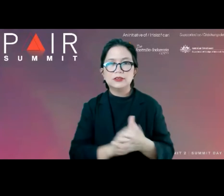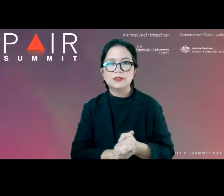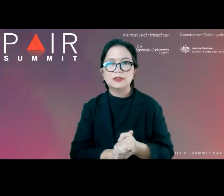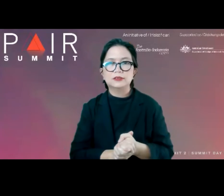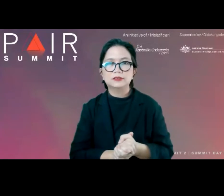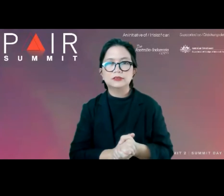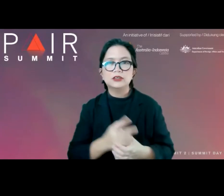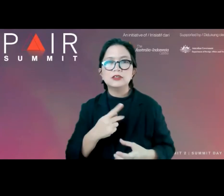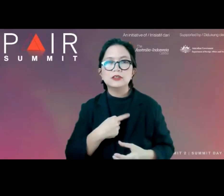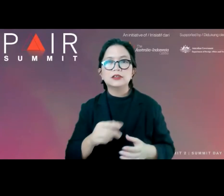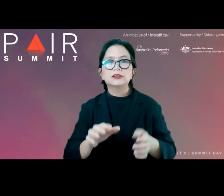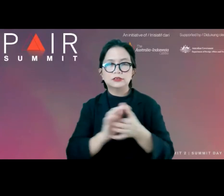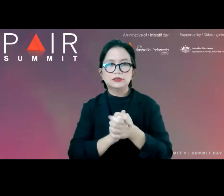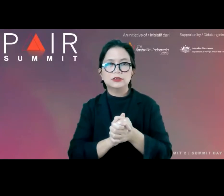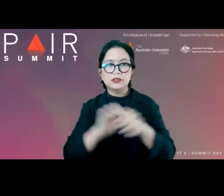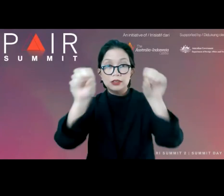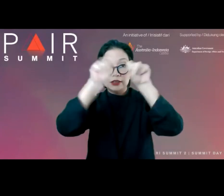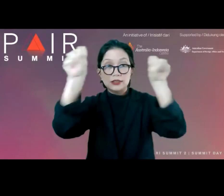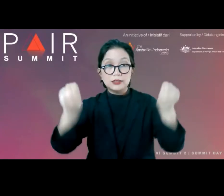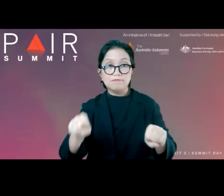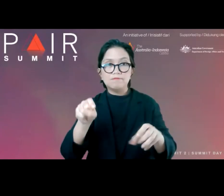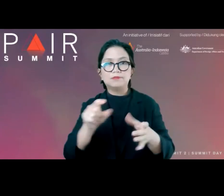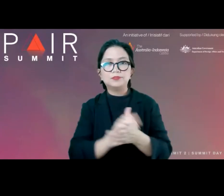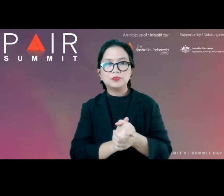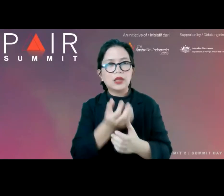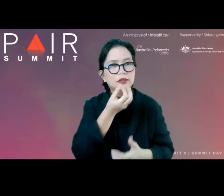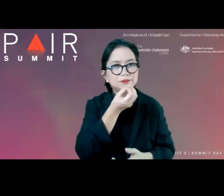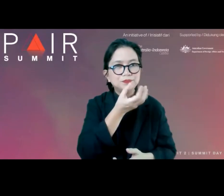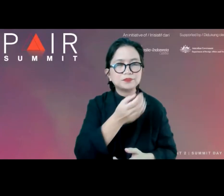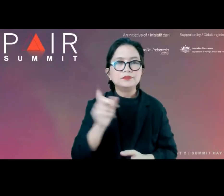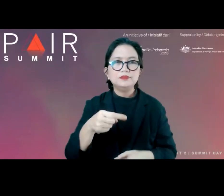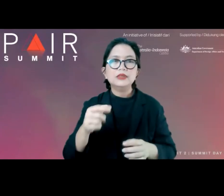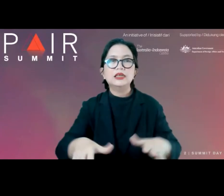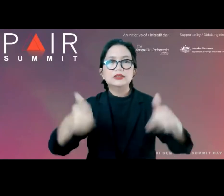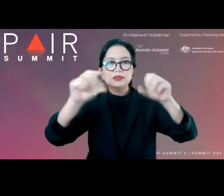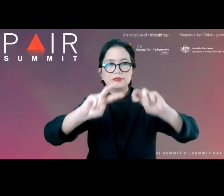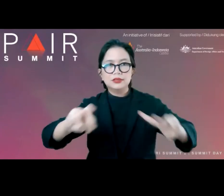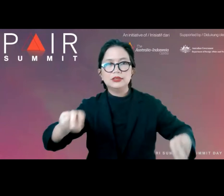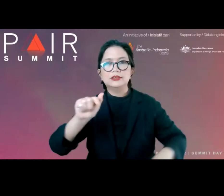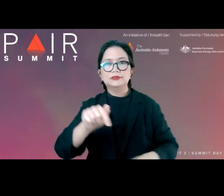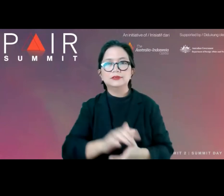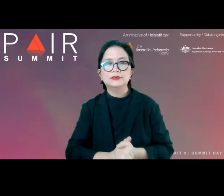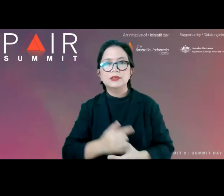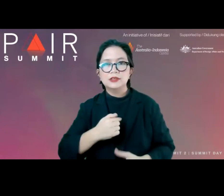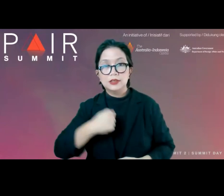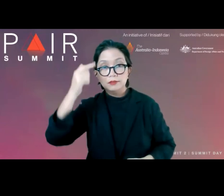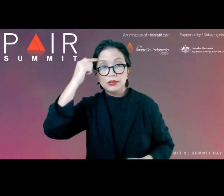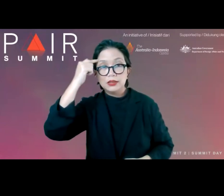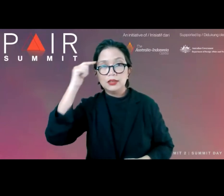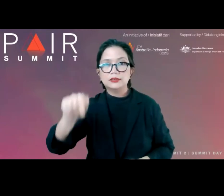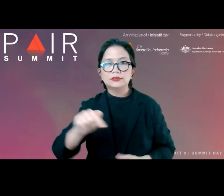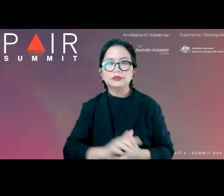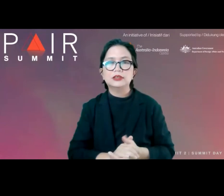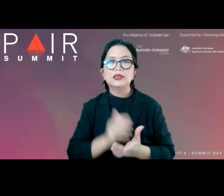has been recommended by the study. I think one of the most important things will be to move